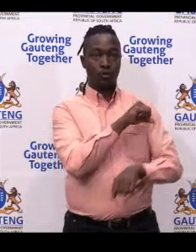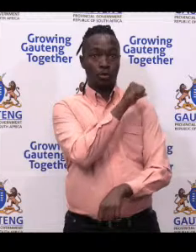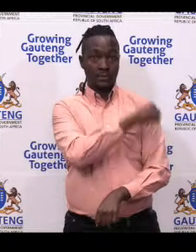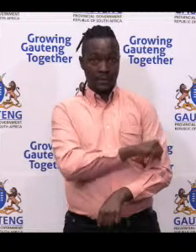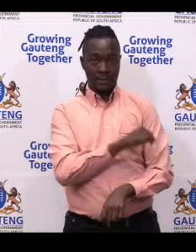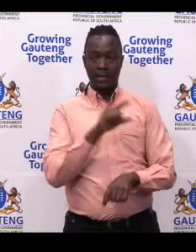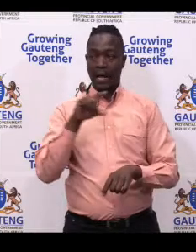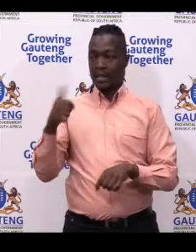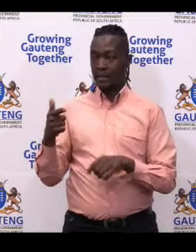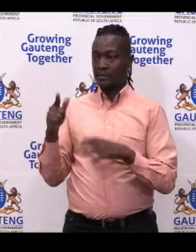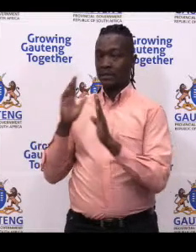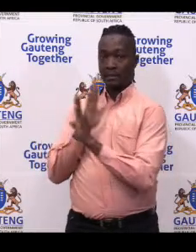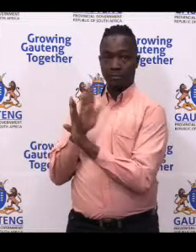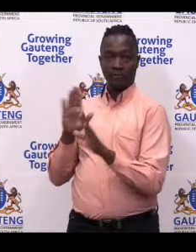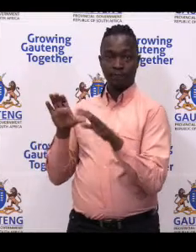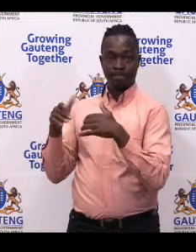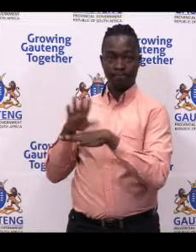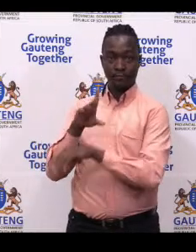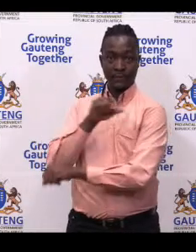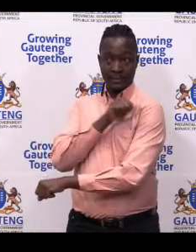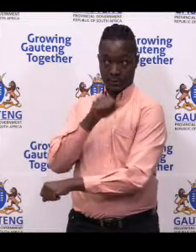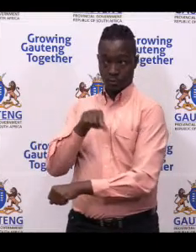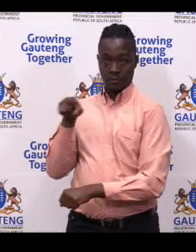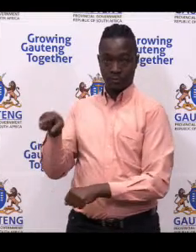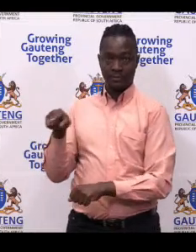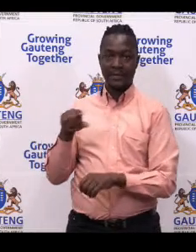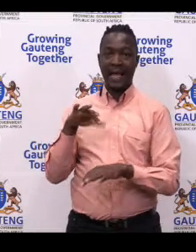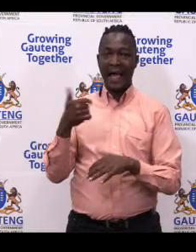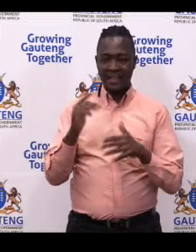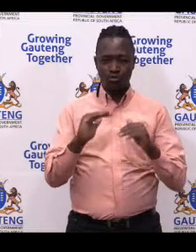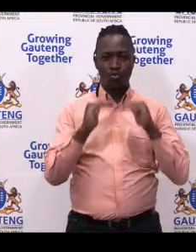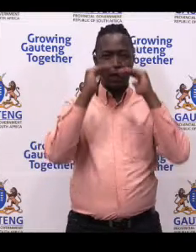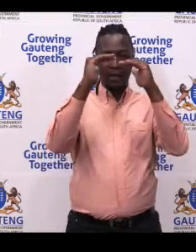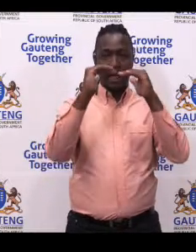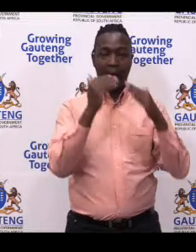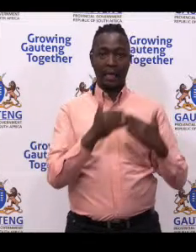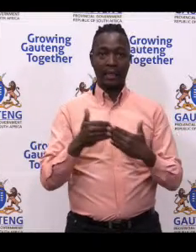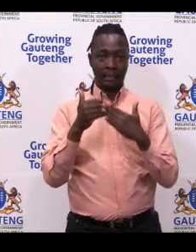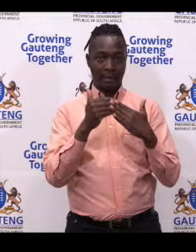the private sector, and those who are in high care and